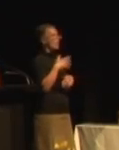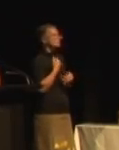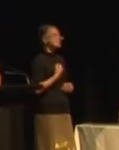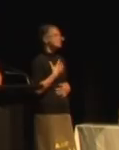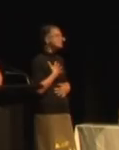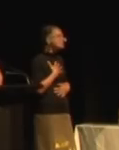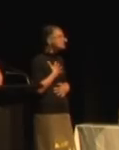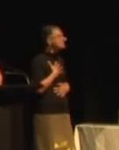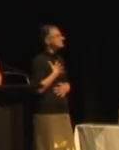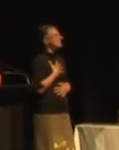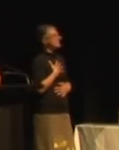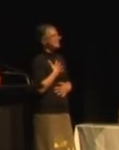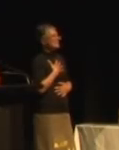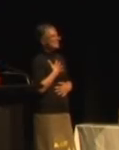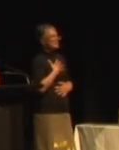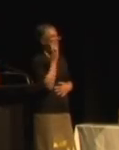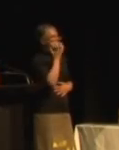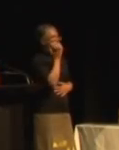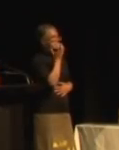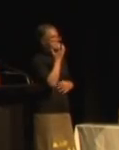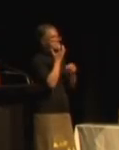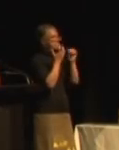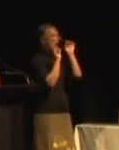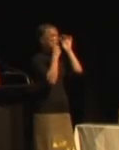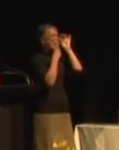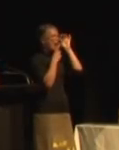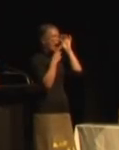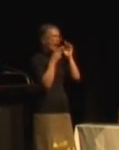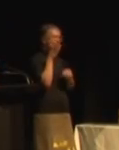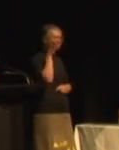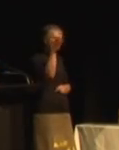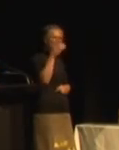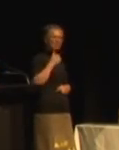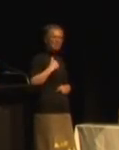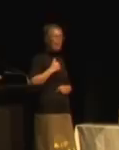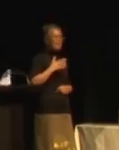And I guess the silver lining for me of feeling homesick is that I realized where home was.